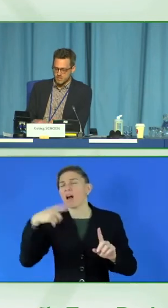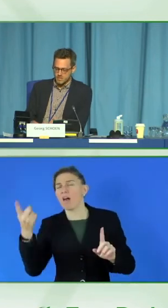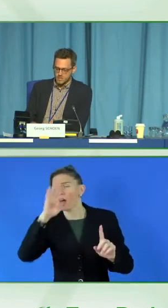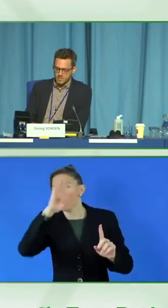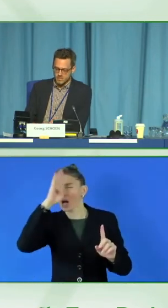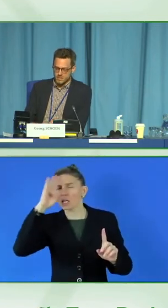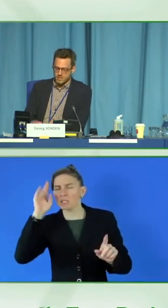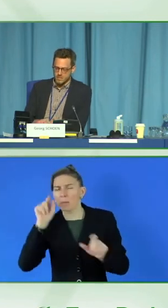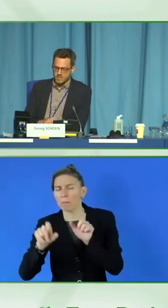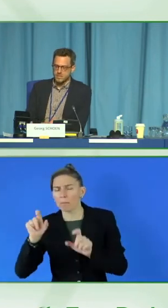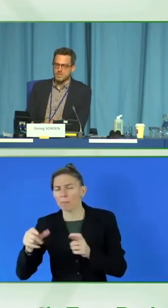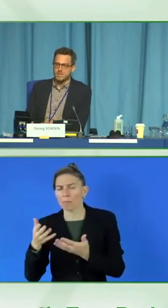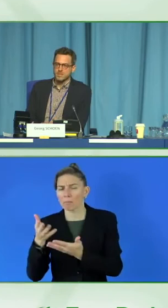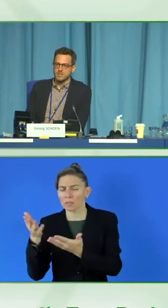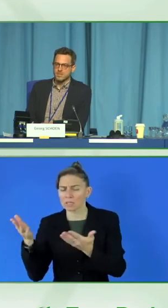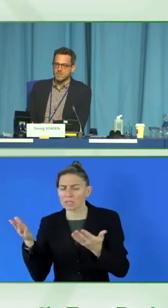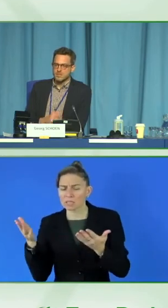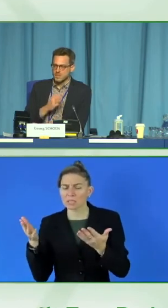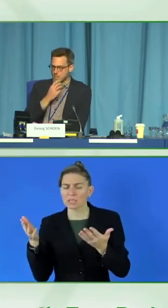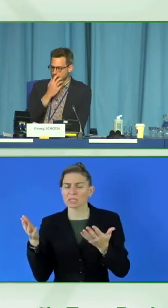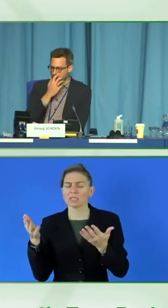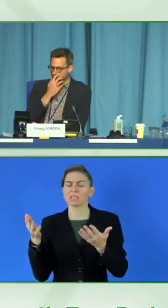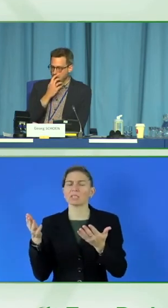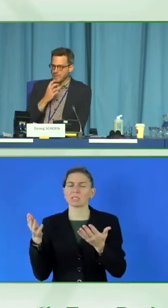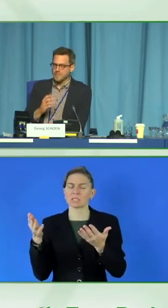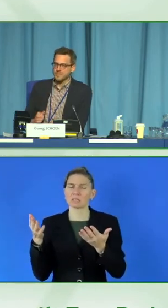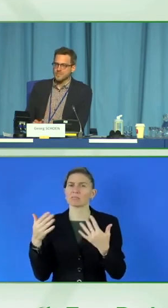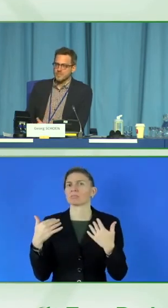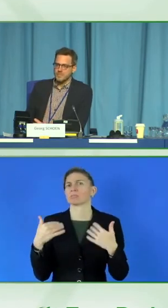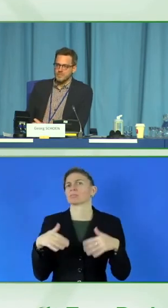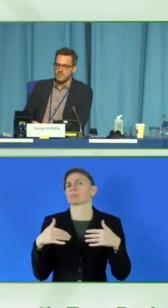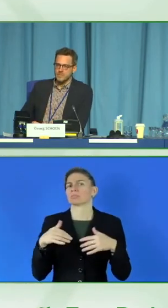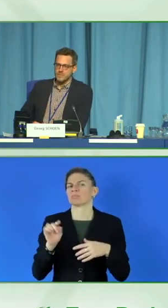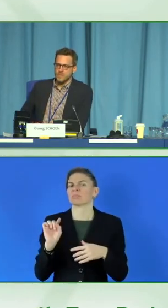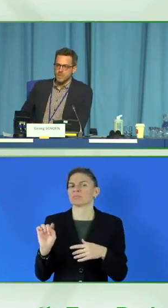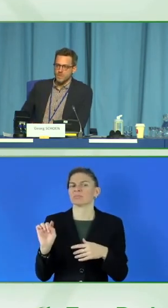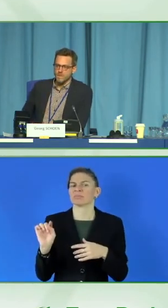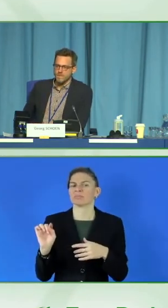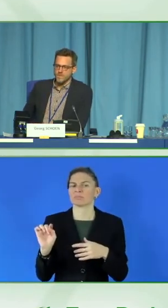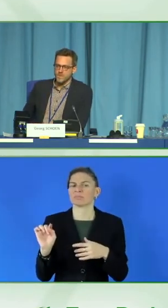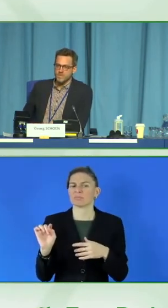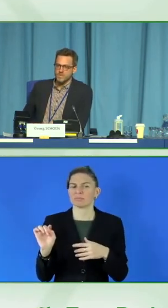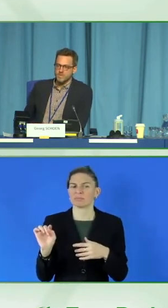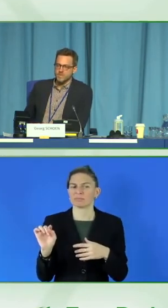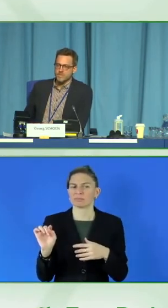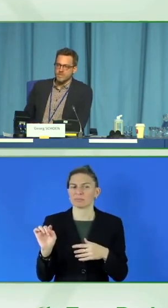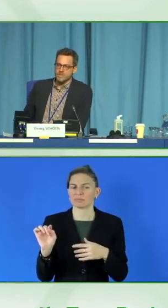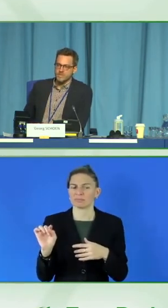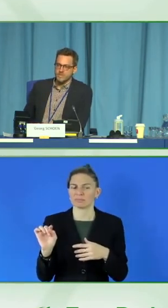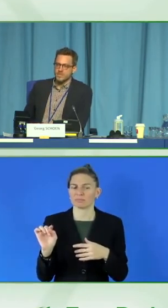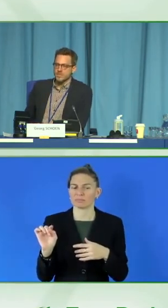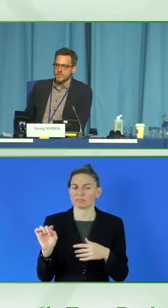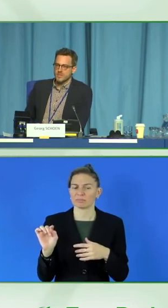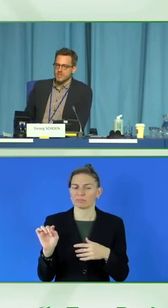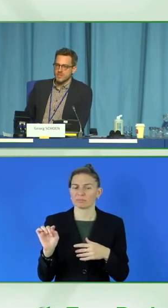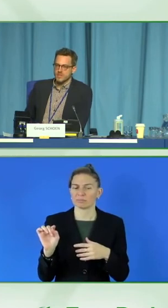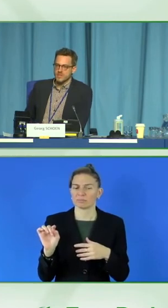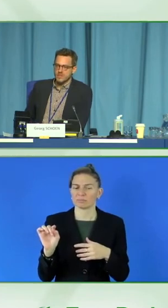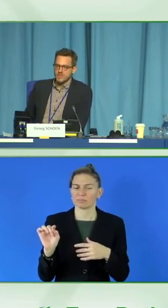has been very, very fulfilling. And I think we did not start from there, given our traditional agenda of supporting social